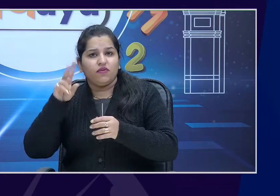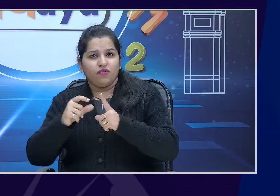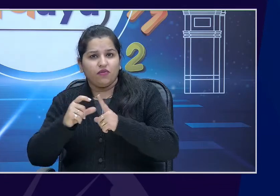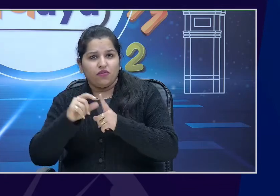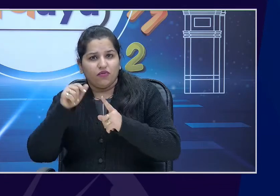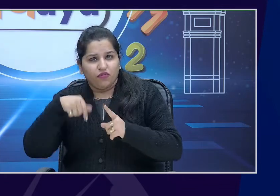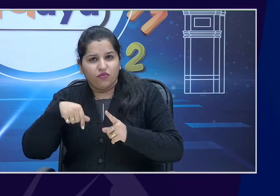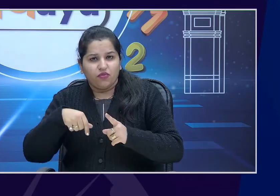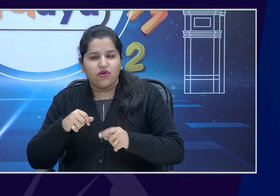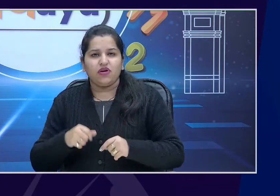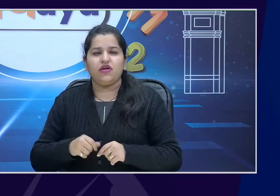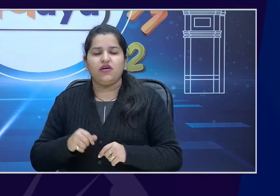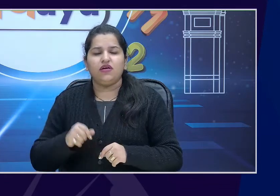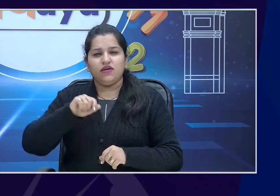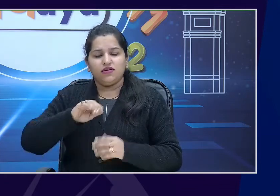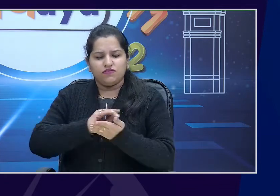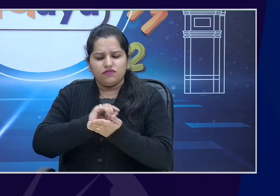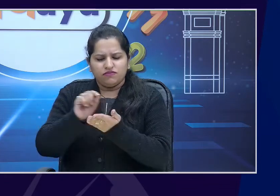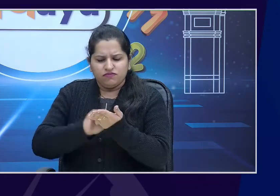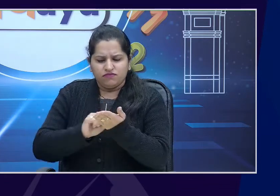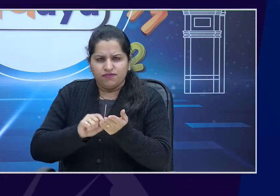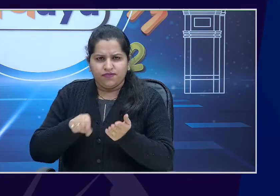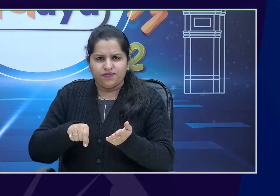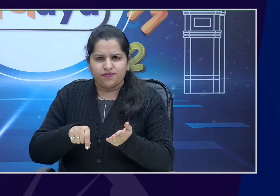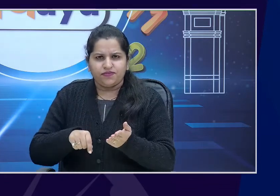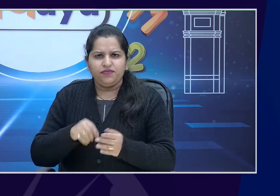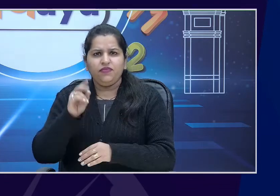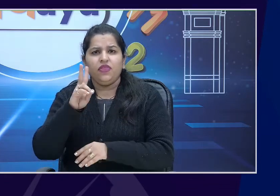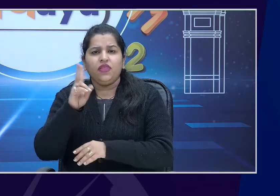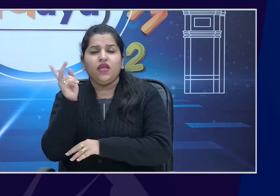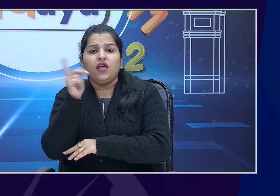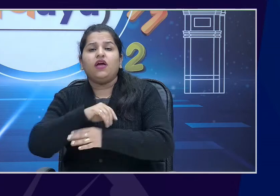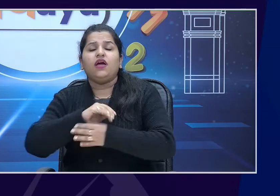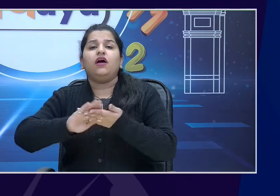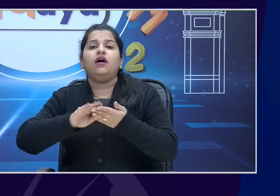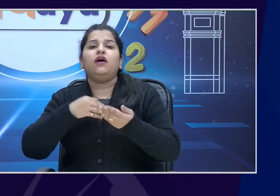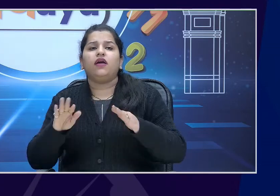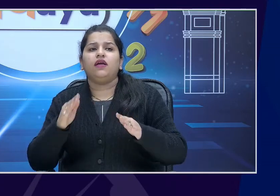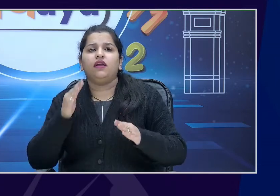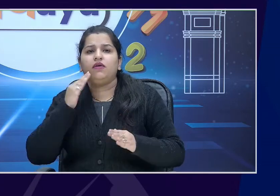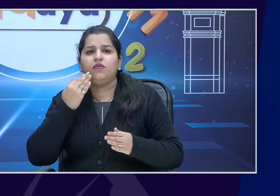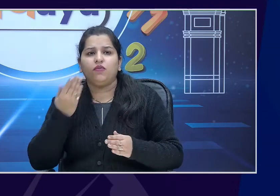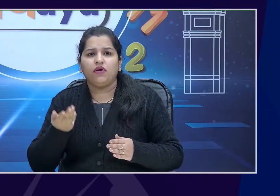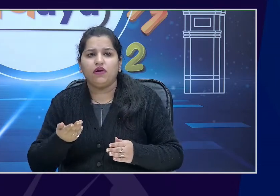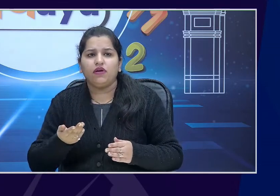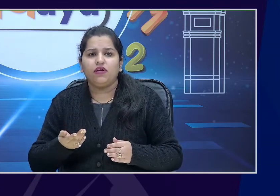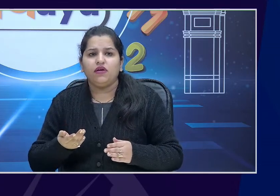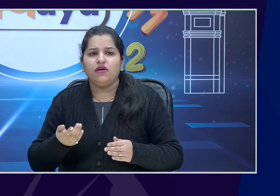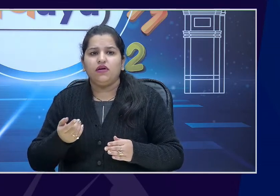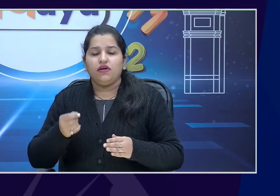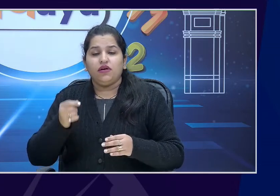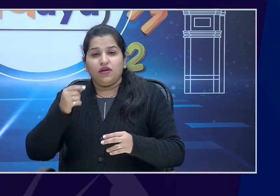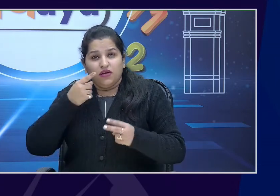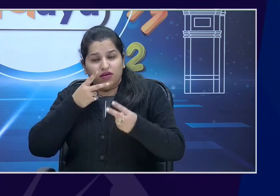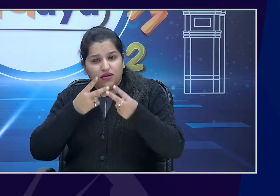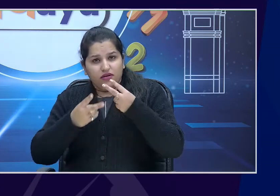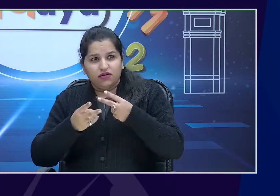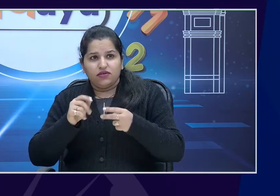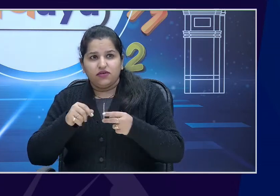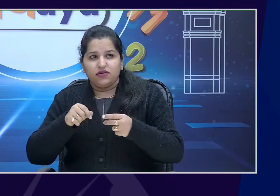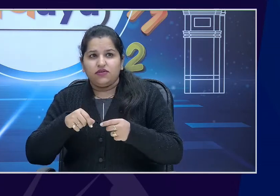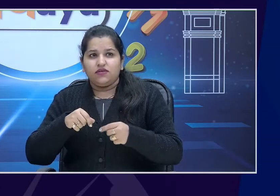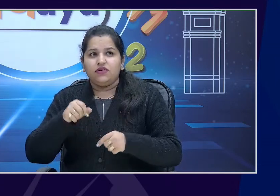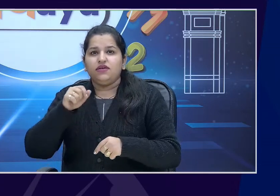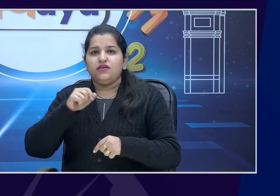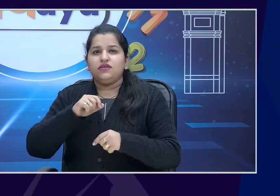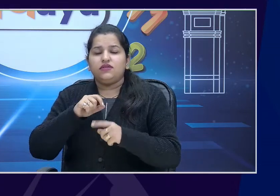diary where there she puts, as I said, I have been crying, where she has put her thoughts into the diary. Then